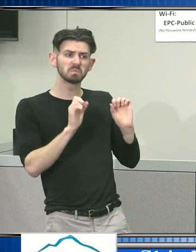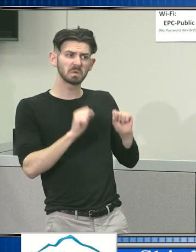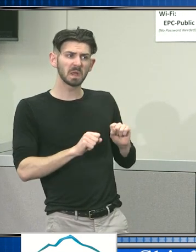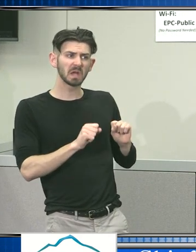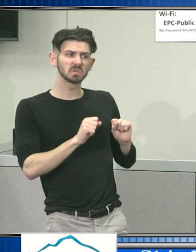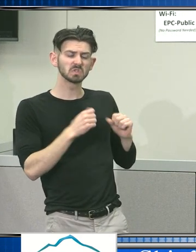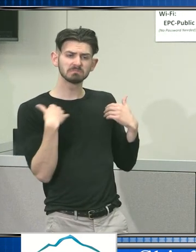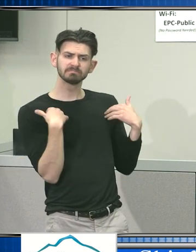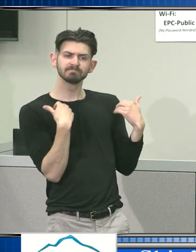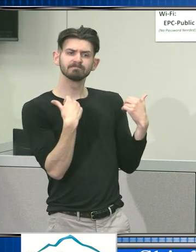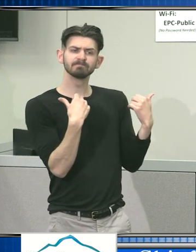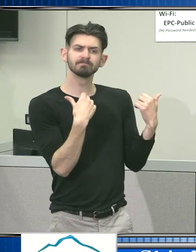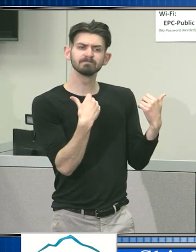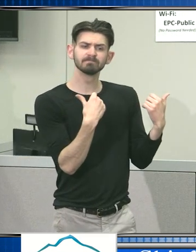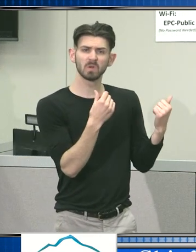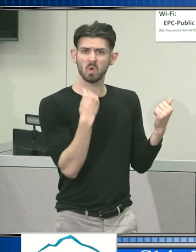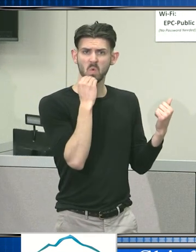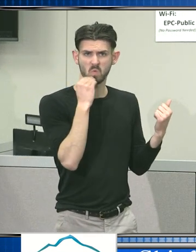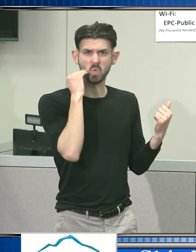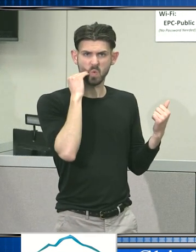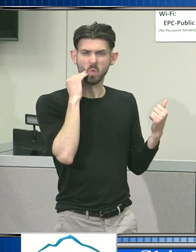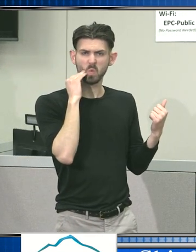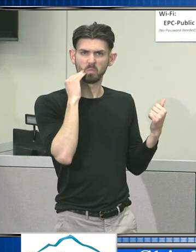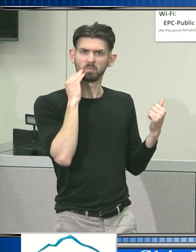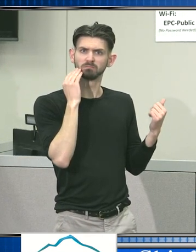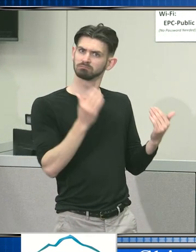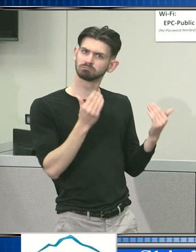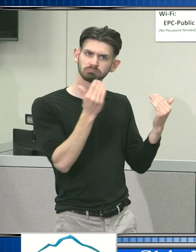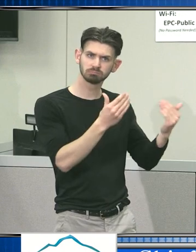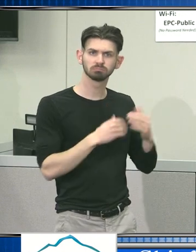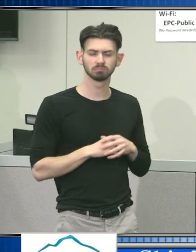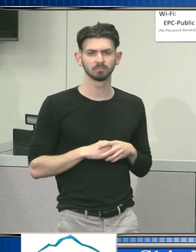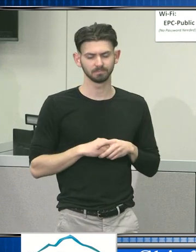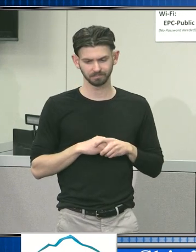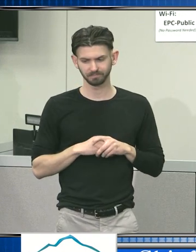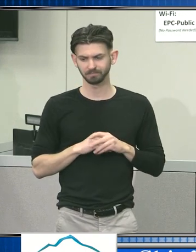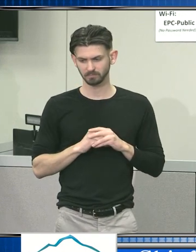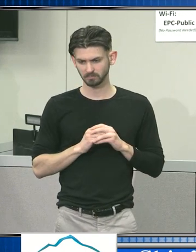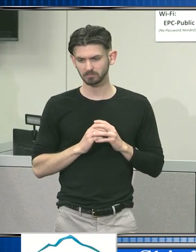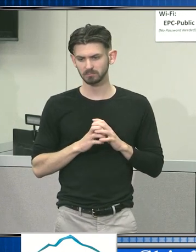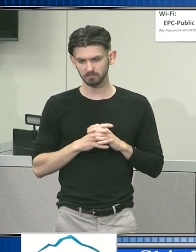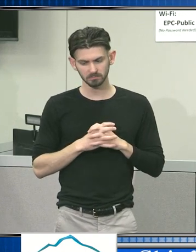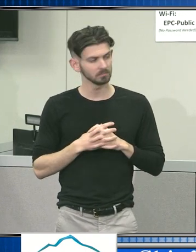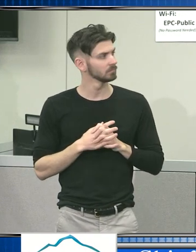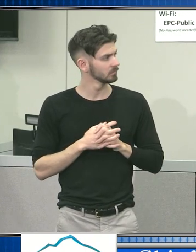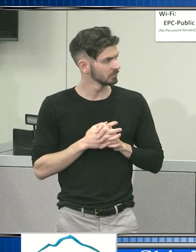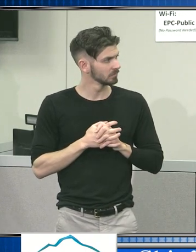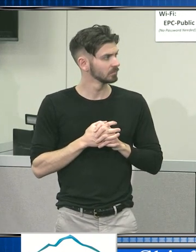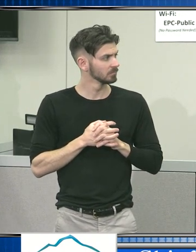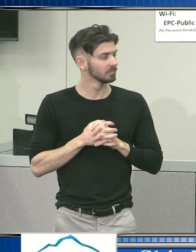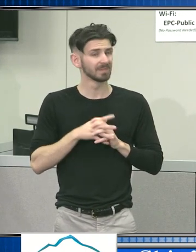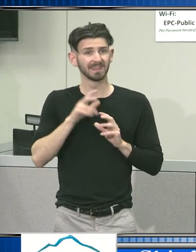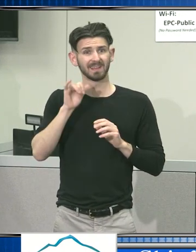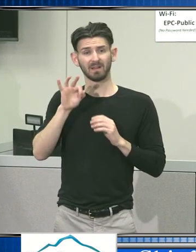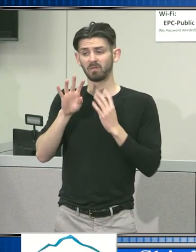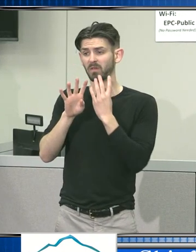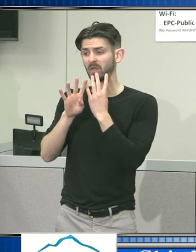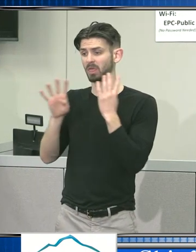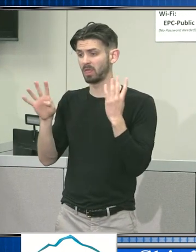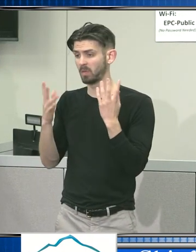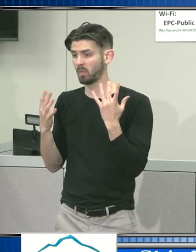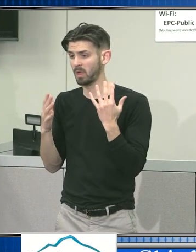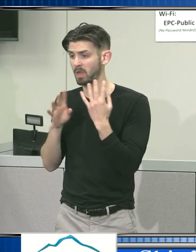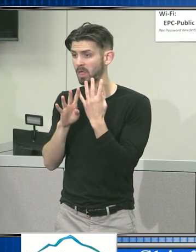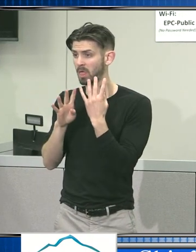that's an area where there's a high degree or high suspicion that they can become exposed. Because our